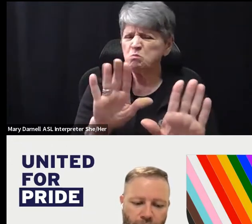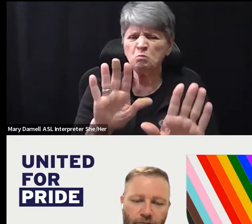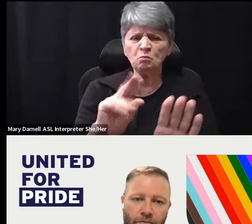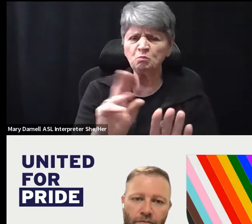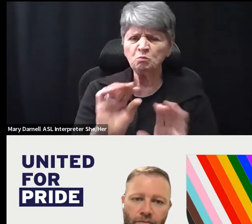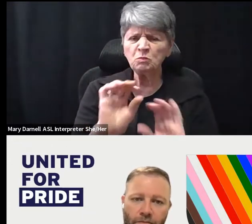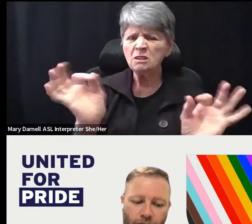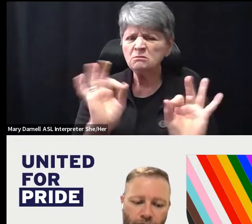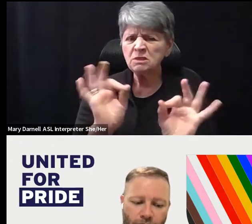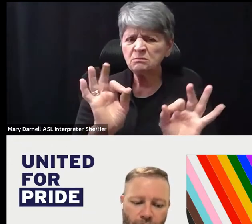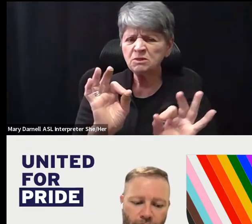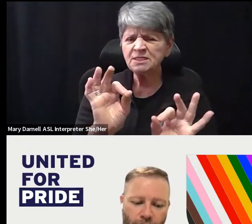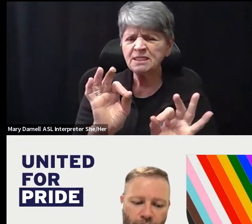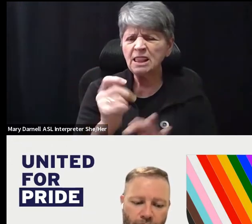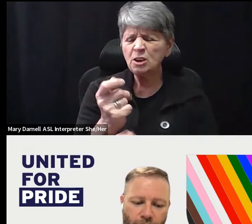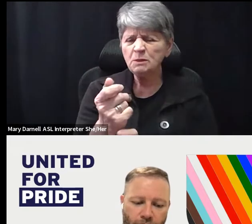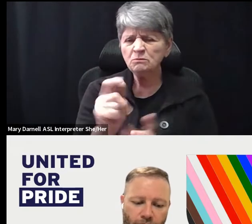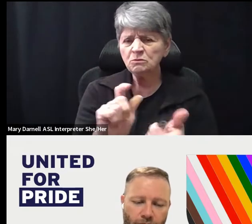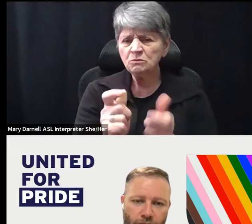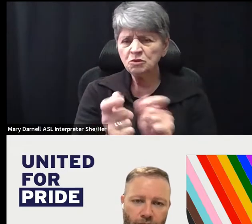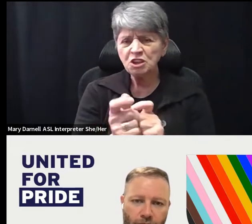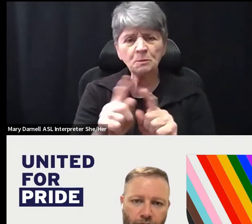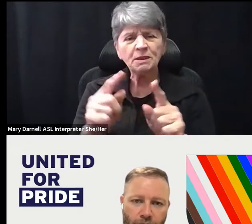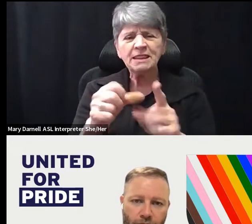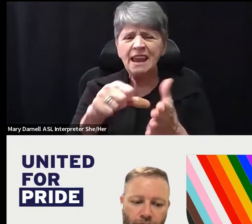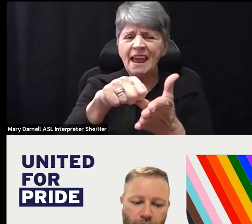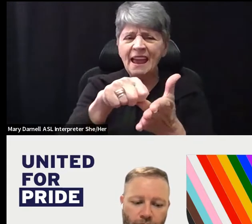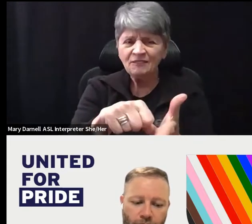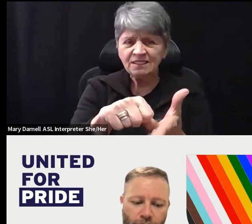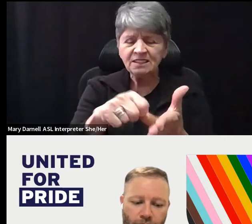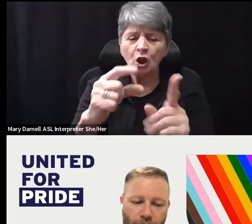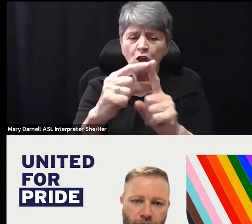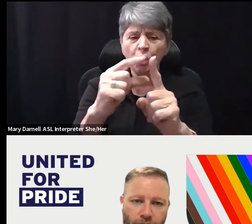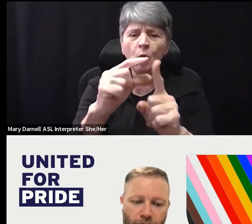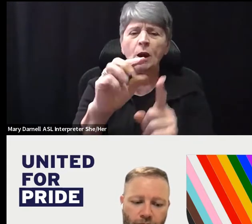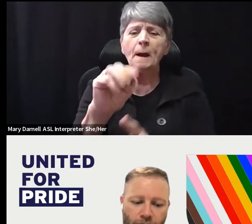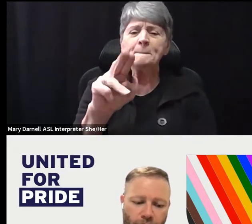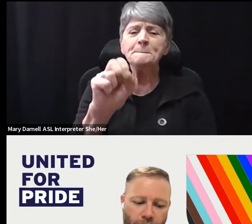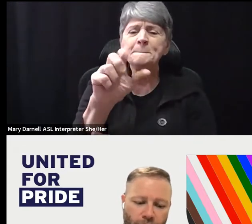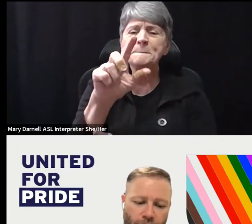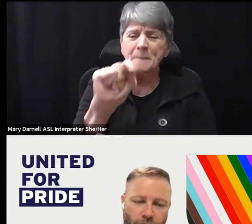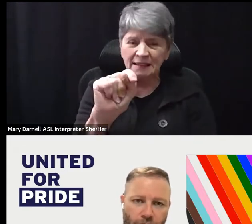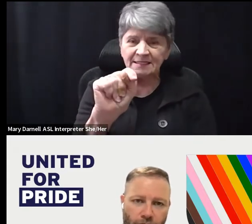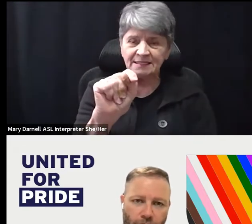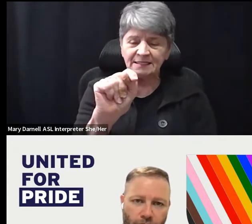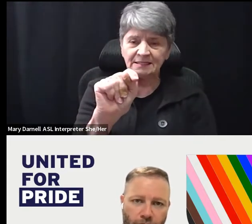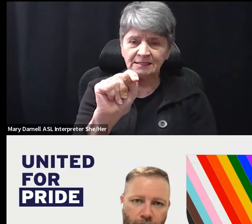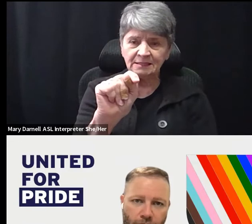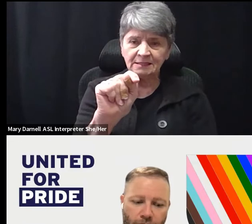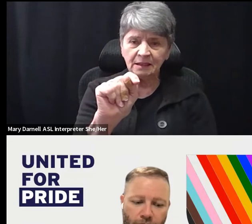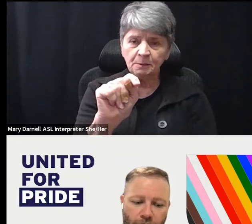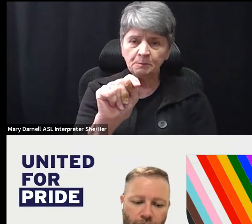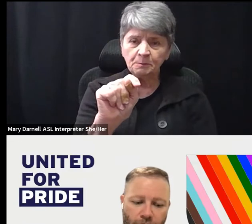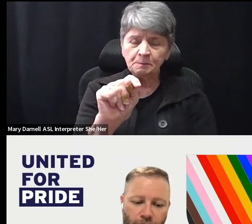as you said, the emphasis on the word must shows that it was a big leap. I think just to talk quickly about some of